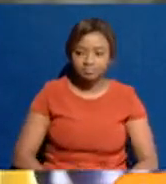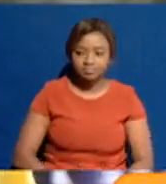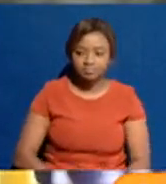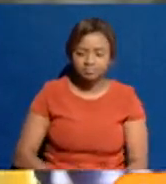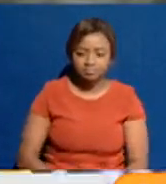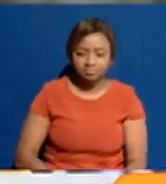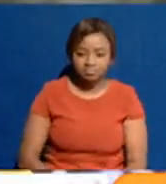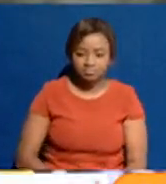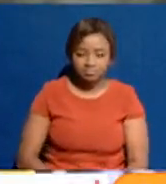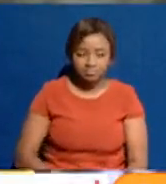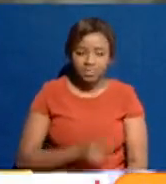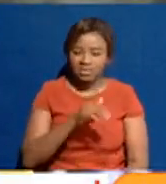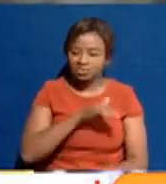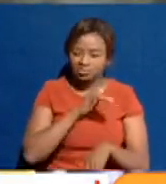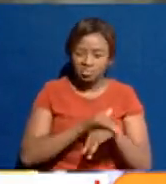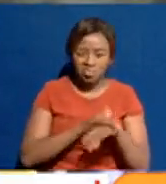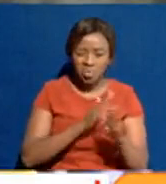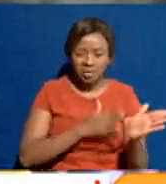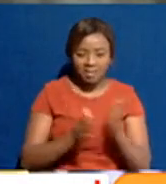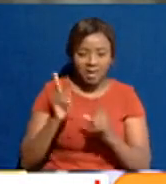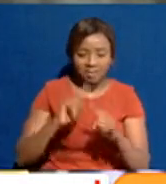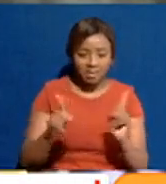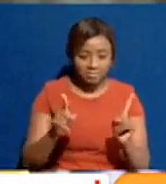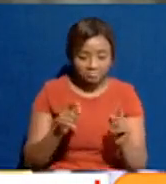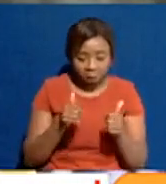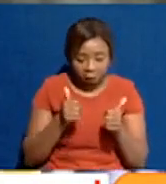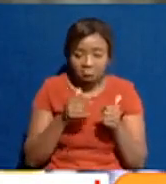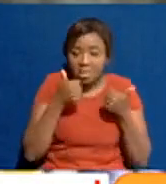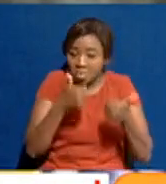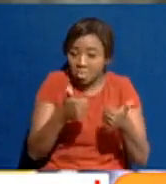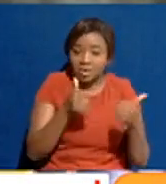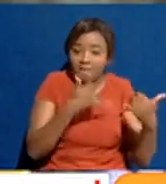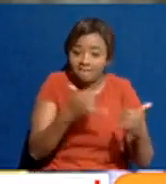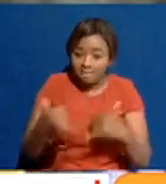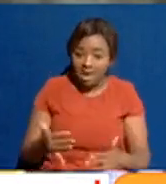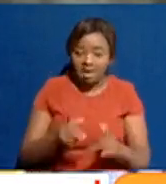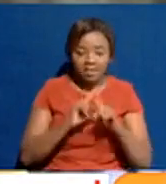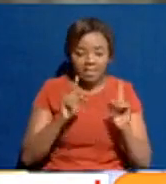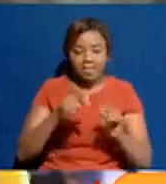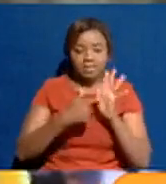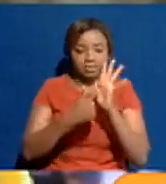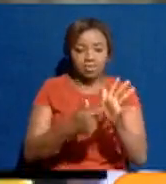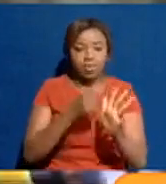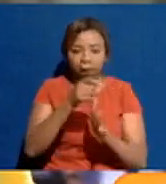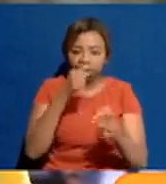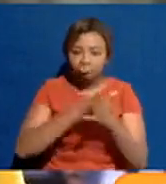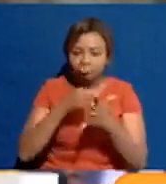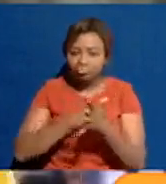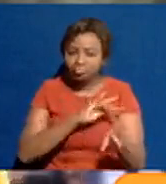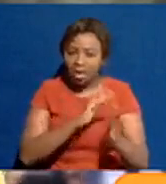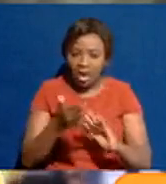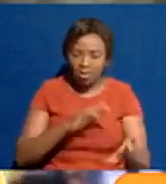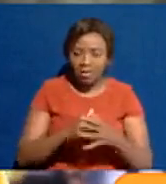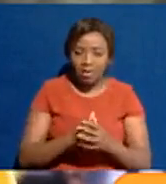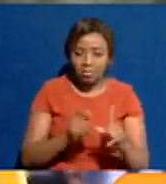They are good players, but they have to show it in the pitch. Yeah. They have to get their chance and to show what they have. And you